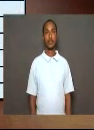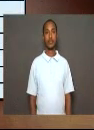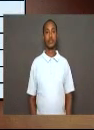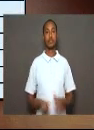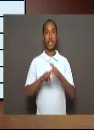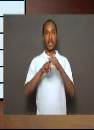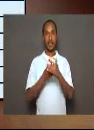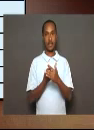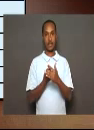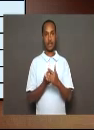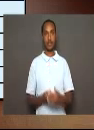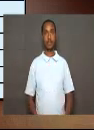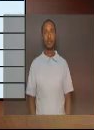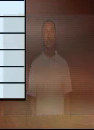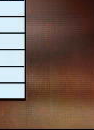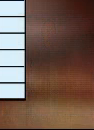Begin.